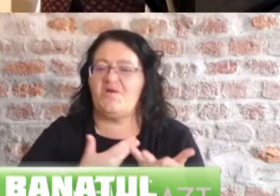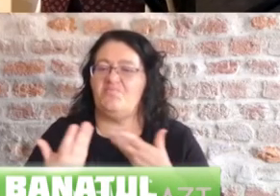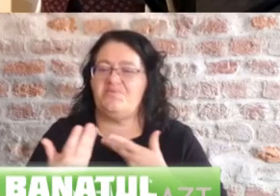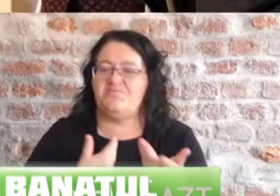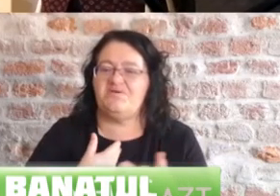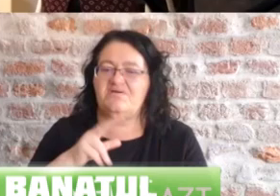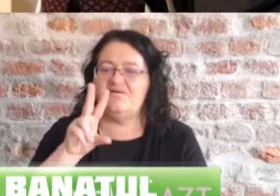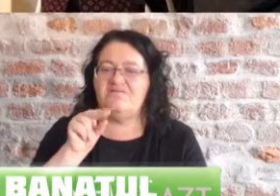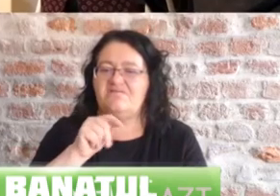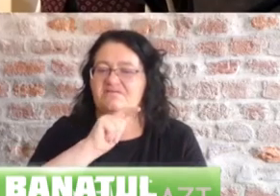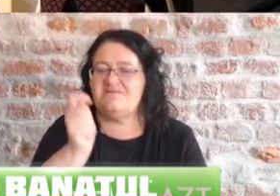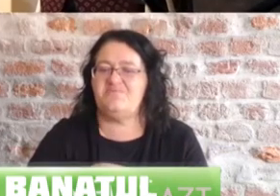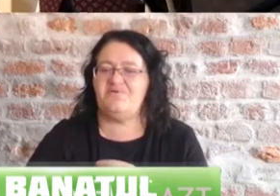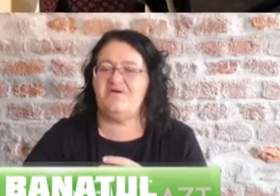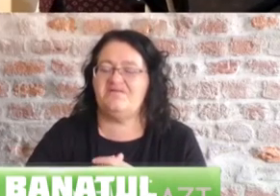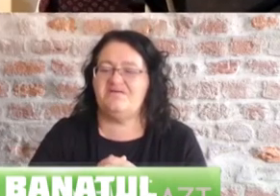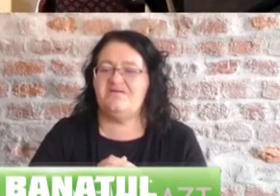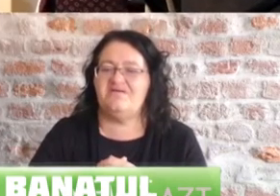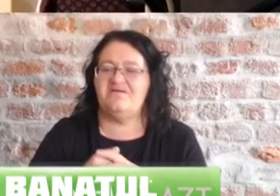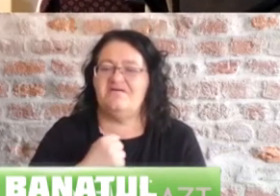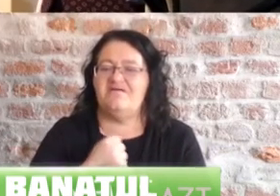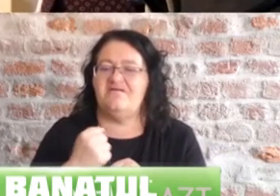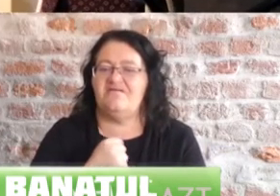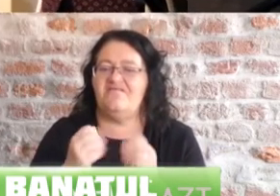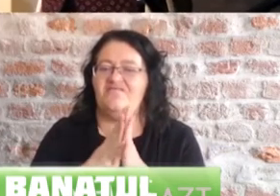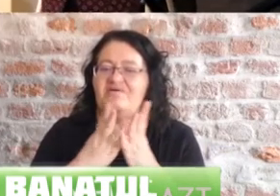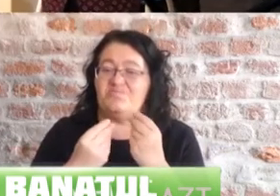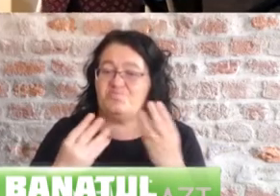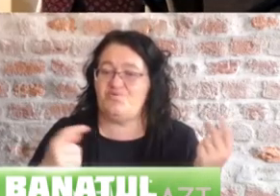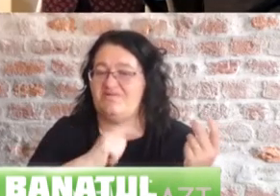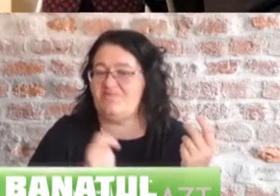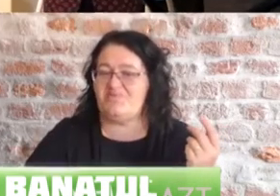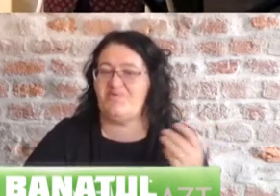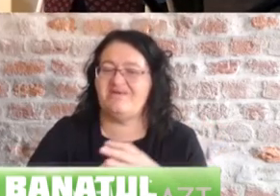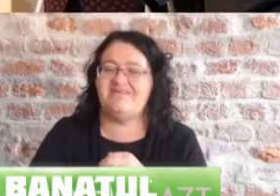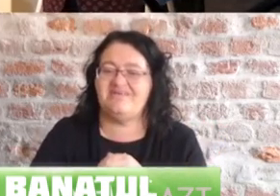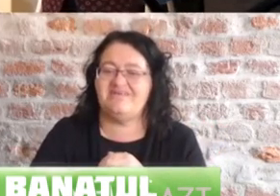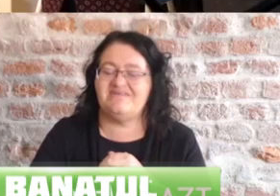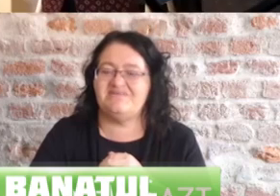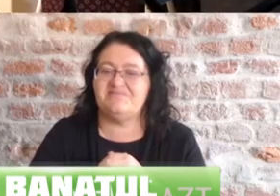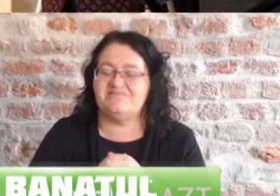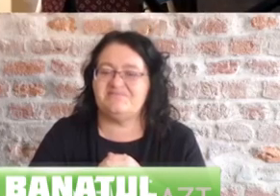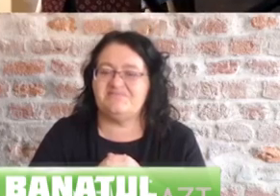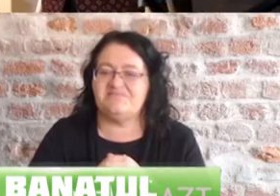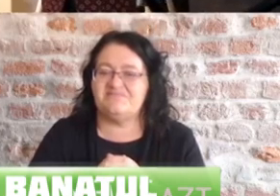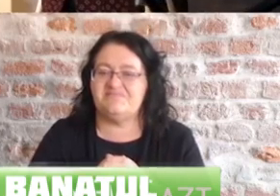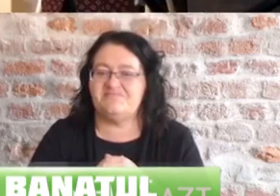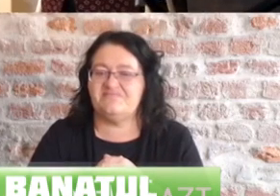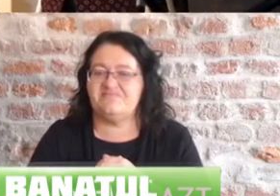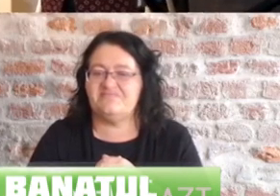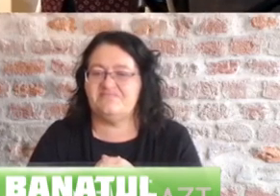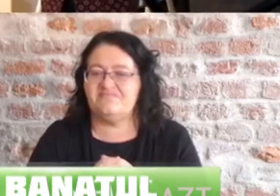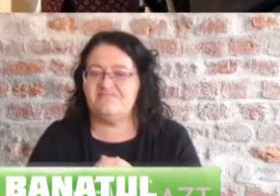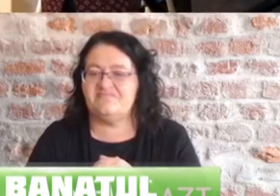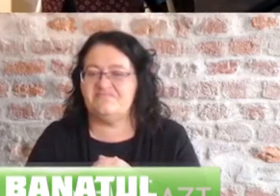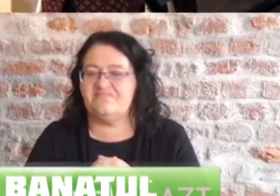You received 30 projects, very a lot of projects, big success, I add, who submitted the project